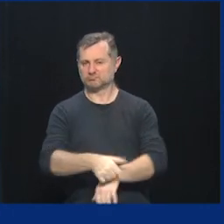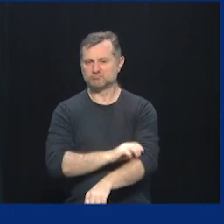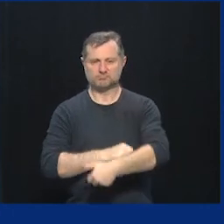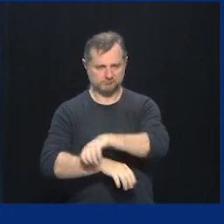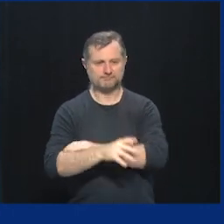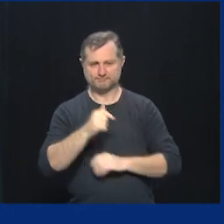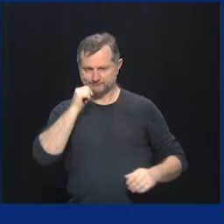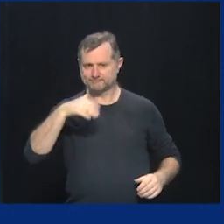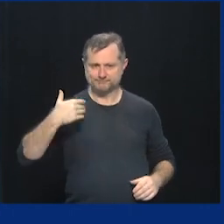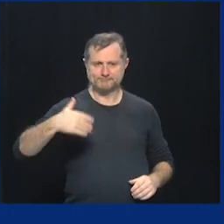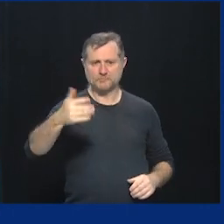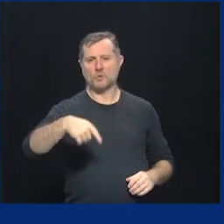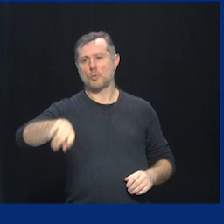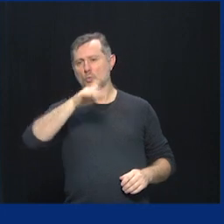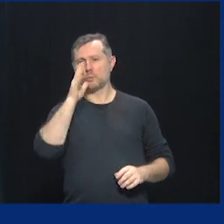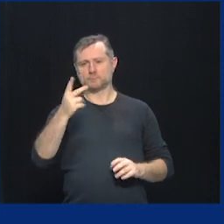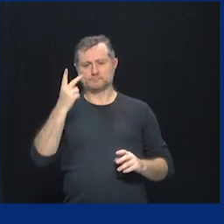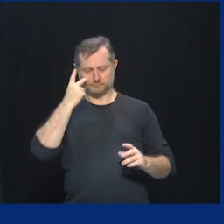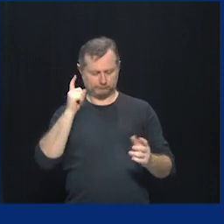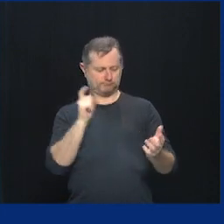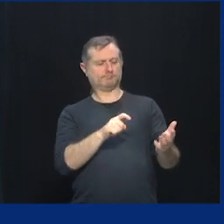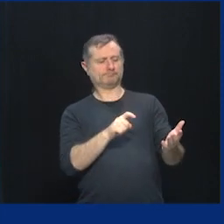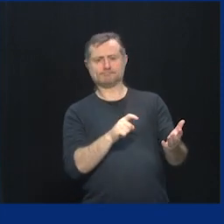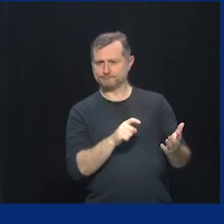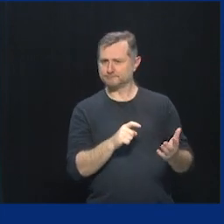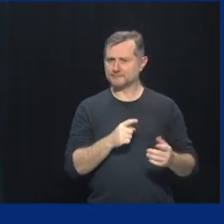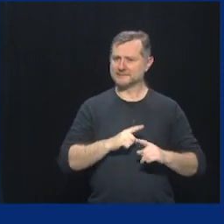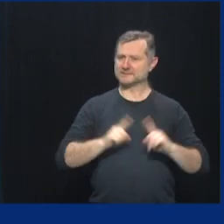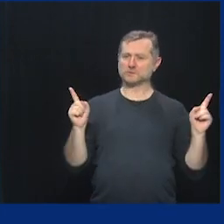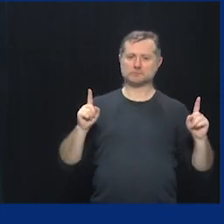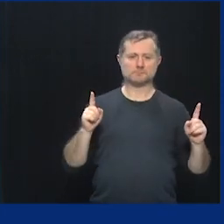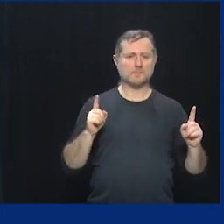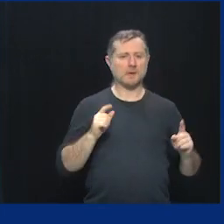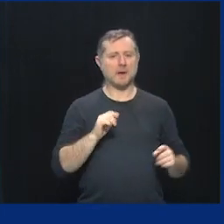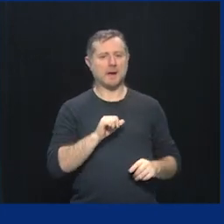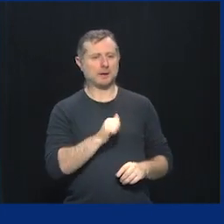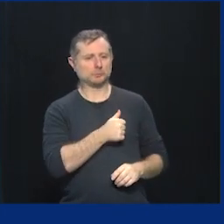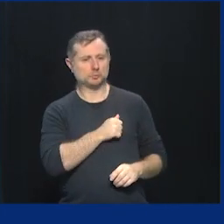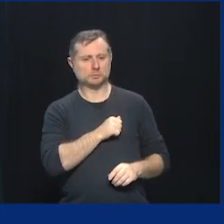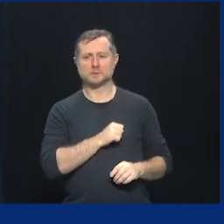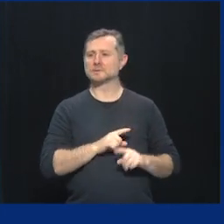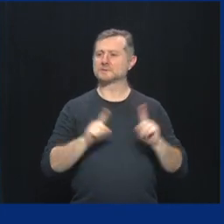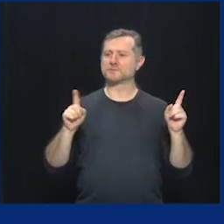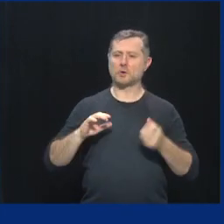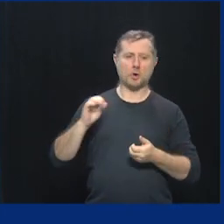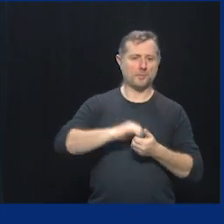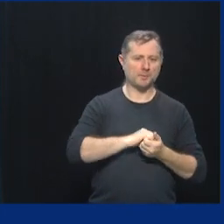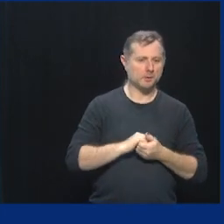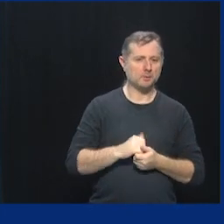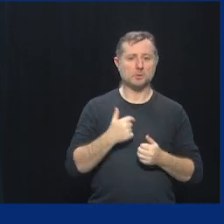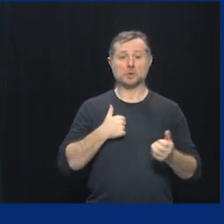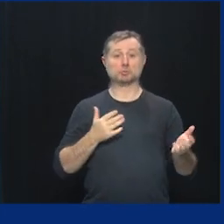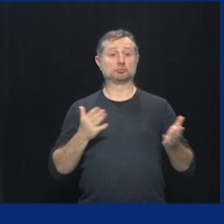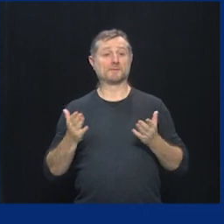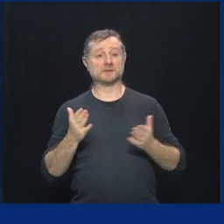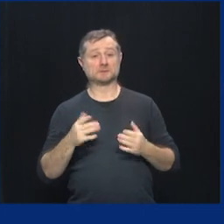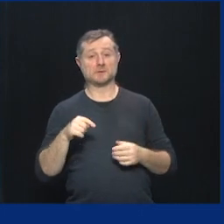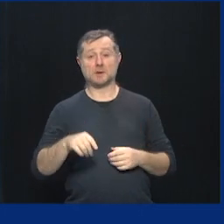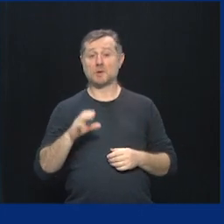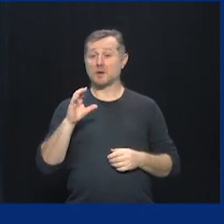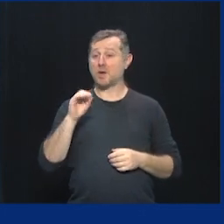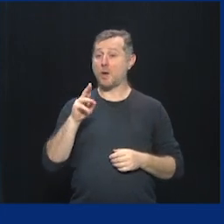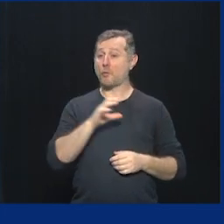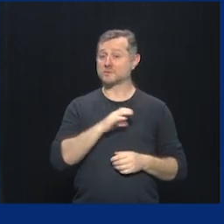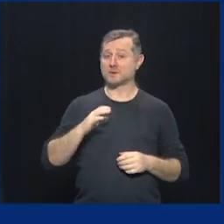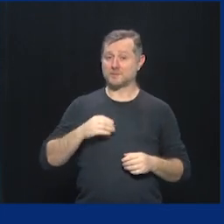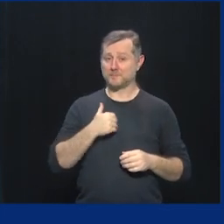see a different tone, a different era of collaboration. And I served as a council member for 14 years, so I've been in the streets for a